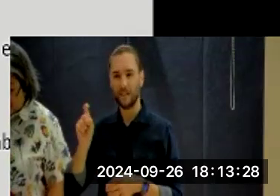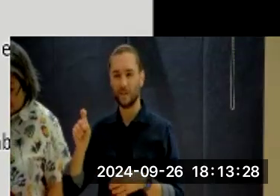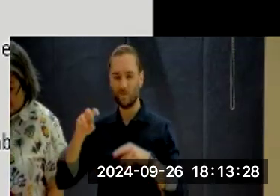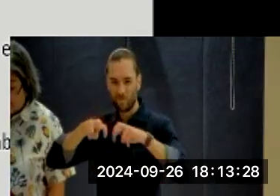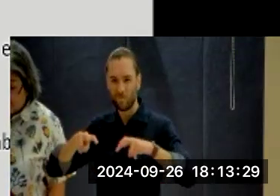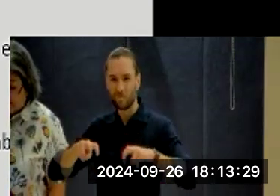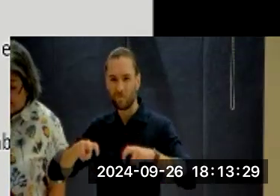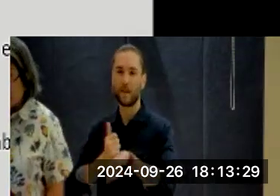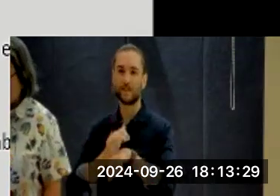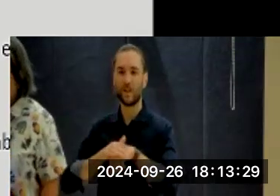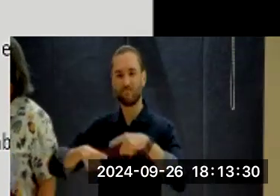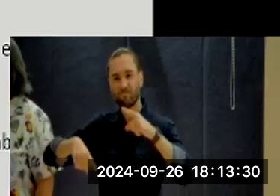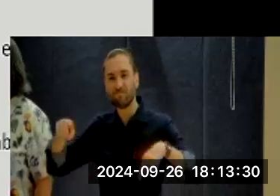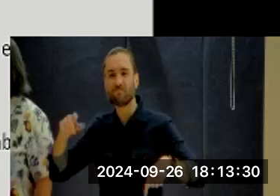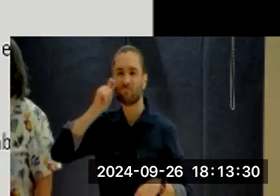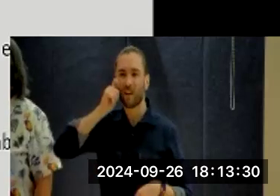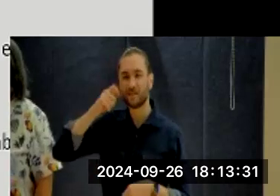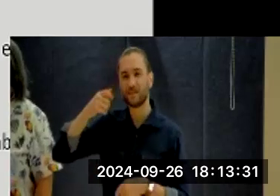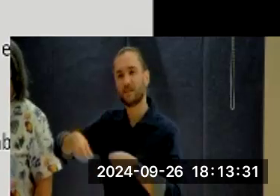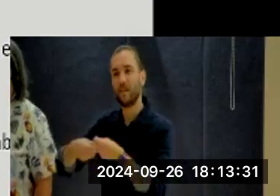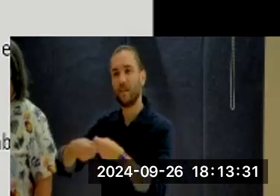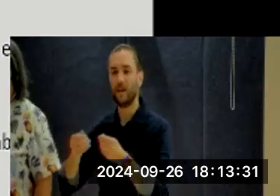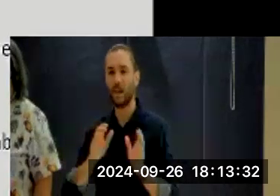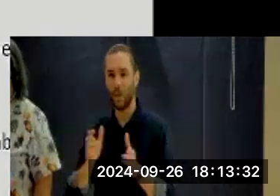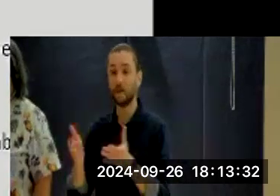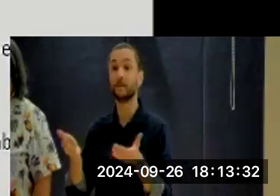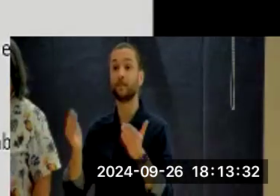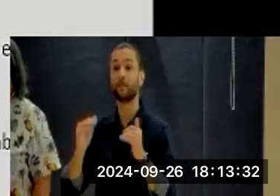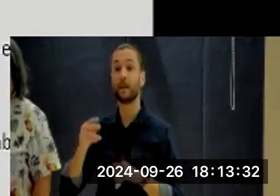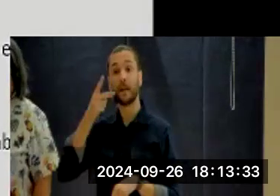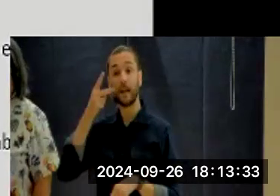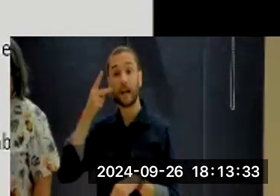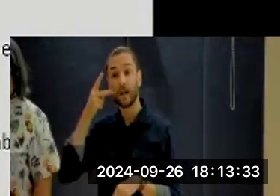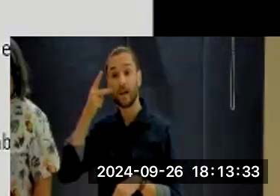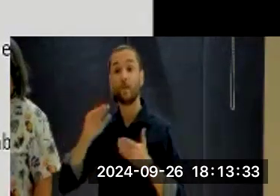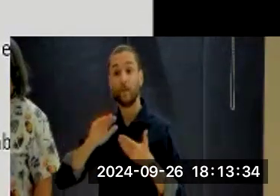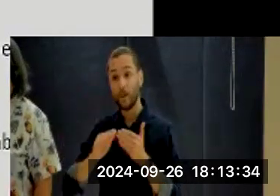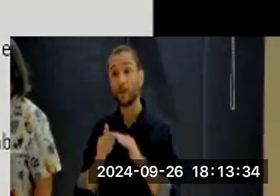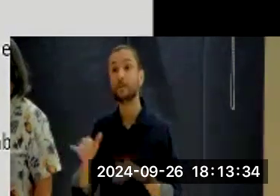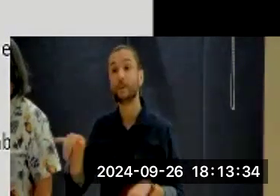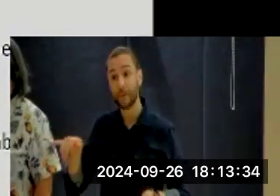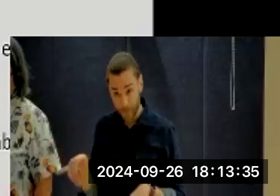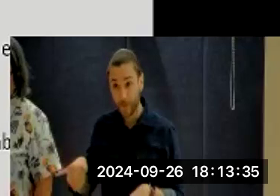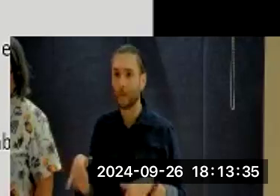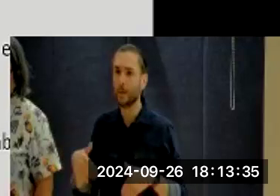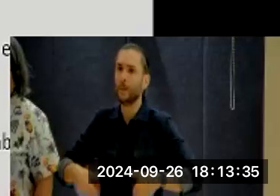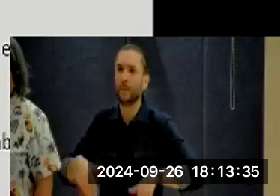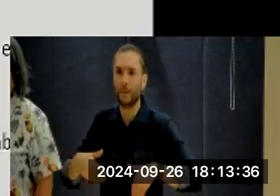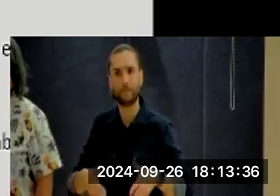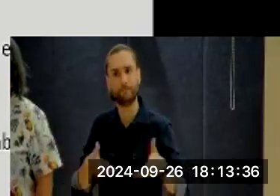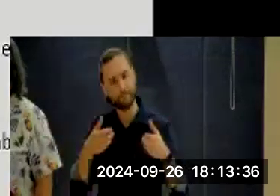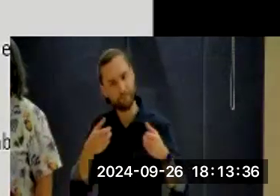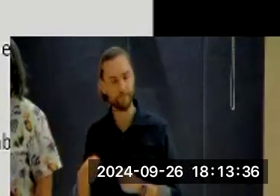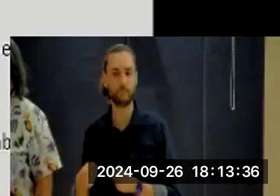and ethnic categories. Native American communities are also heavily impacted by